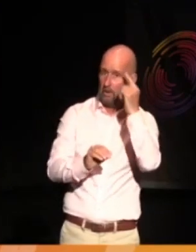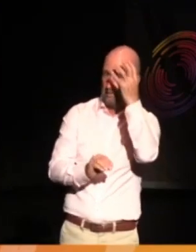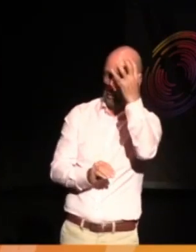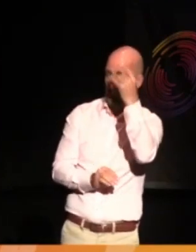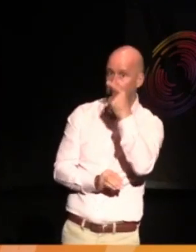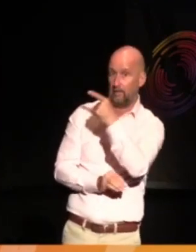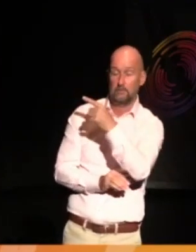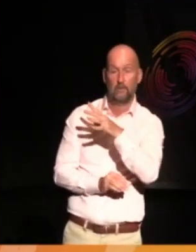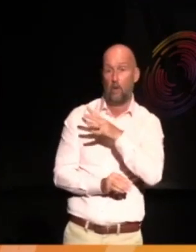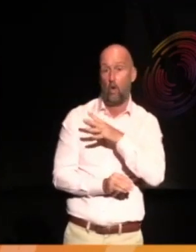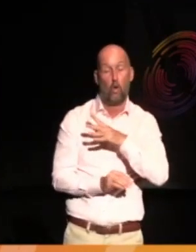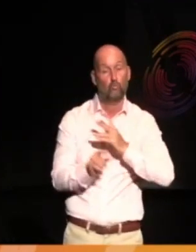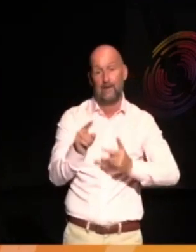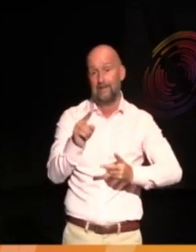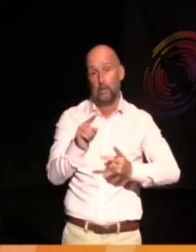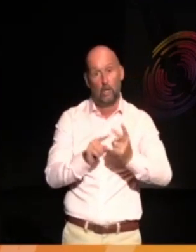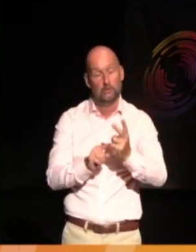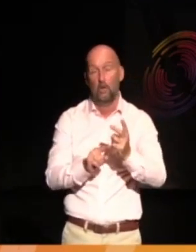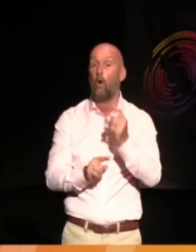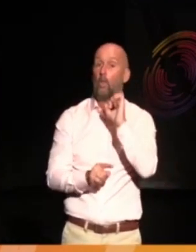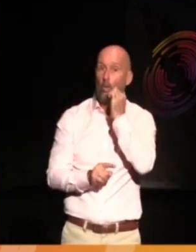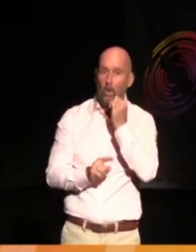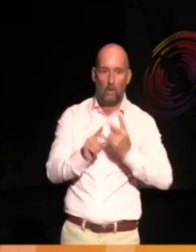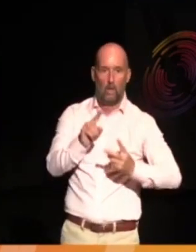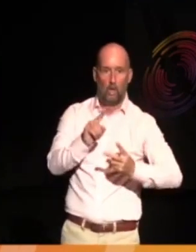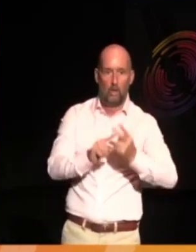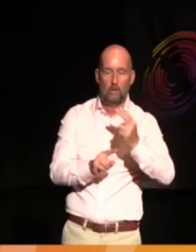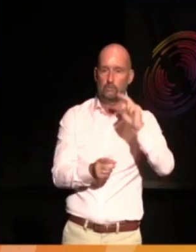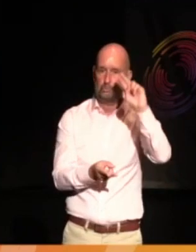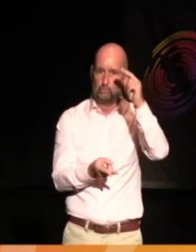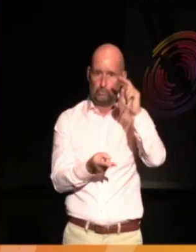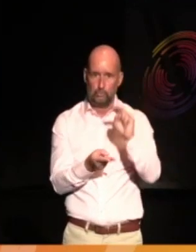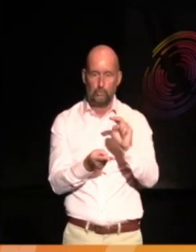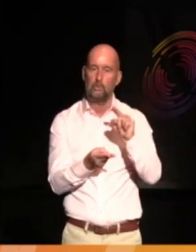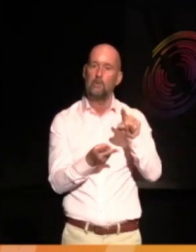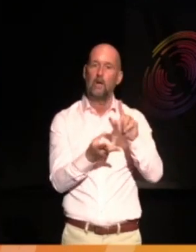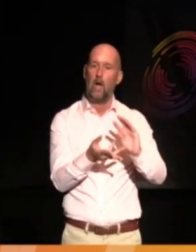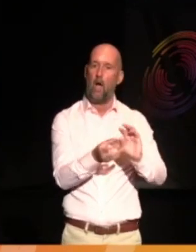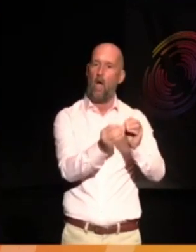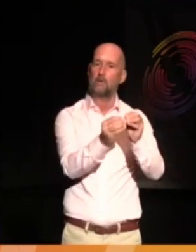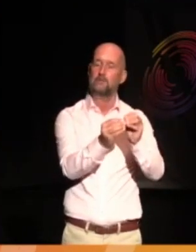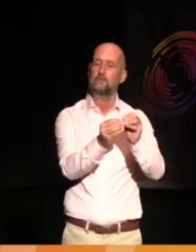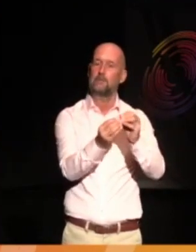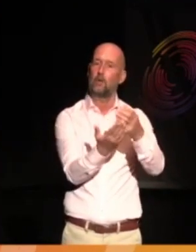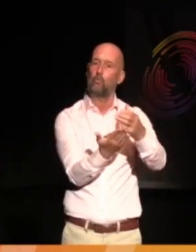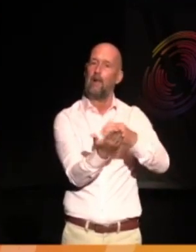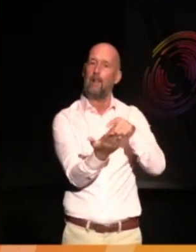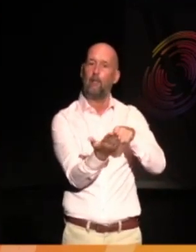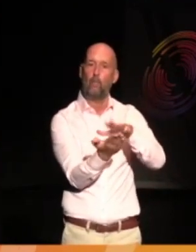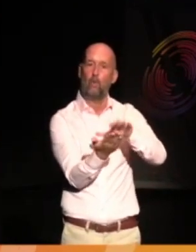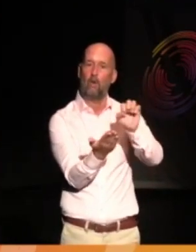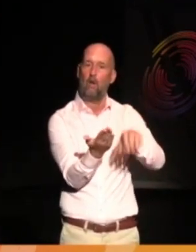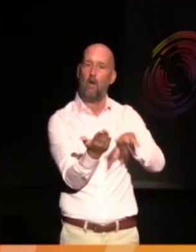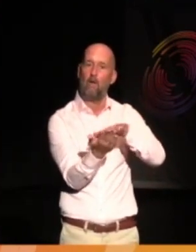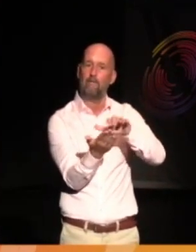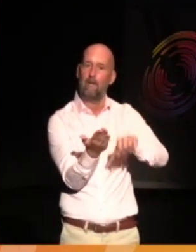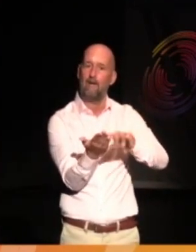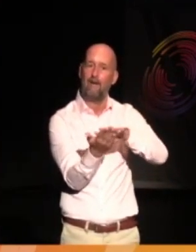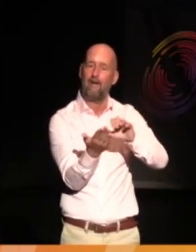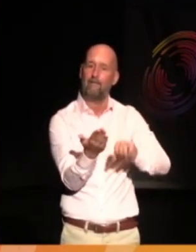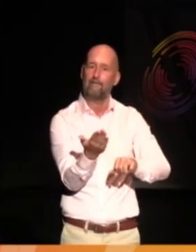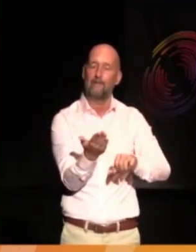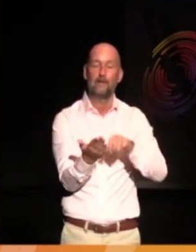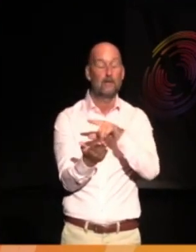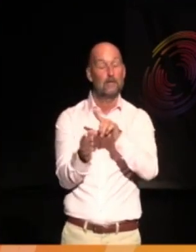already cut or is cutting creativity from the curriculum. And teachers who I know are